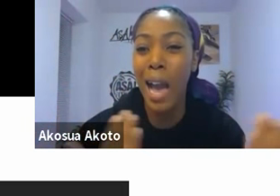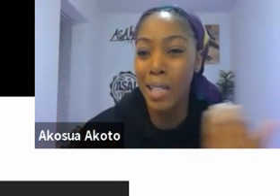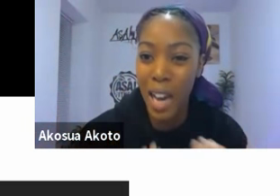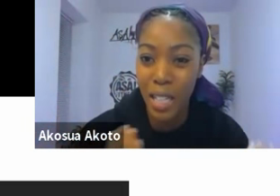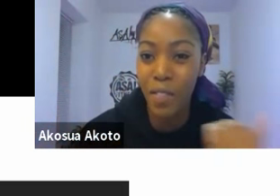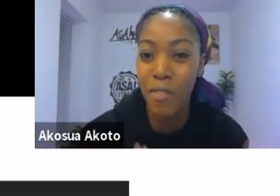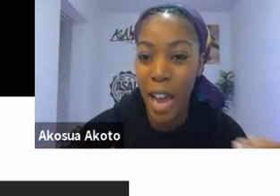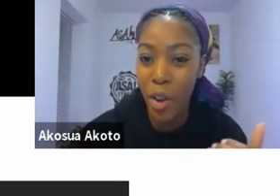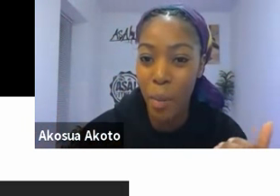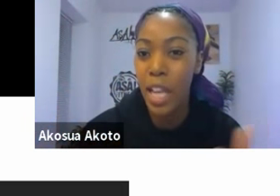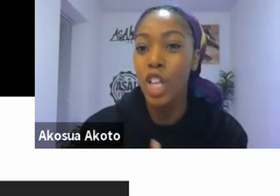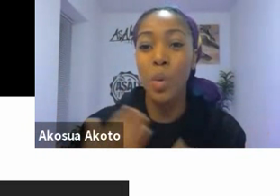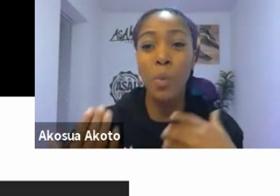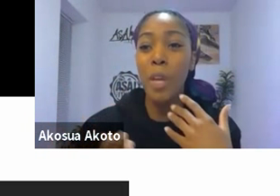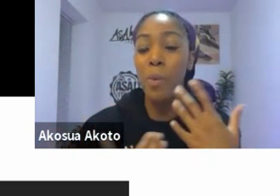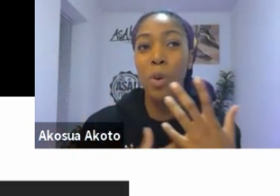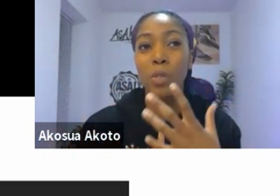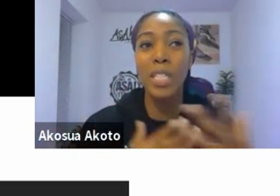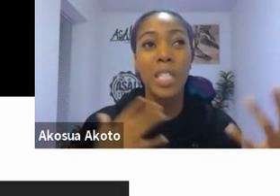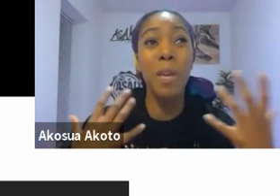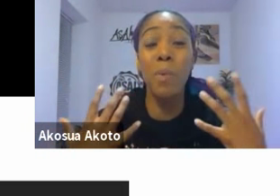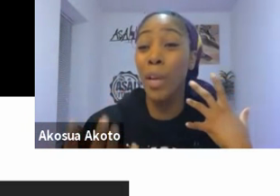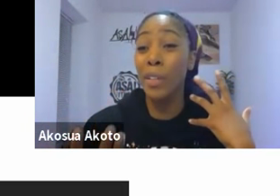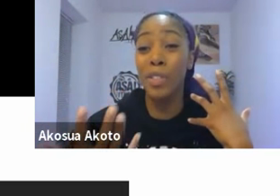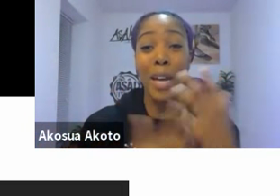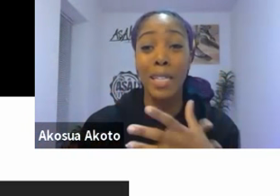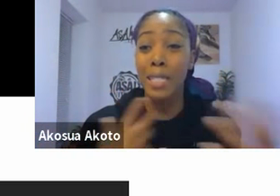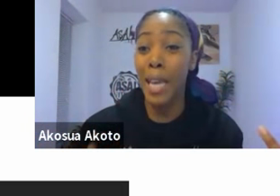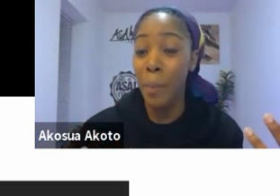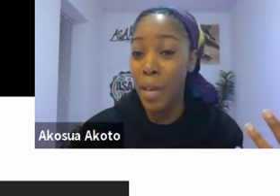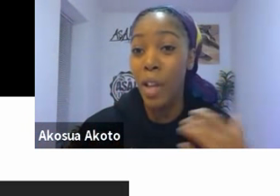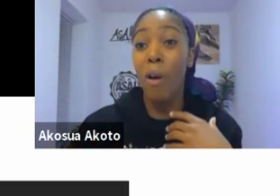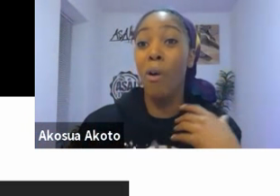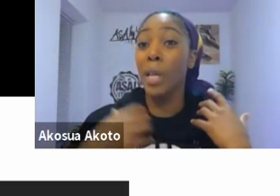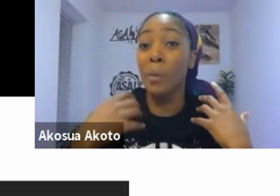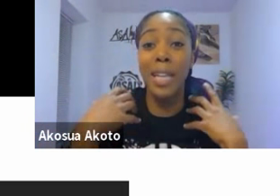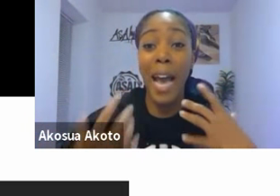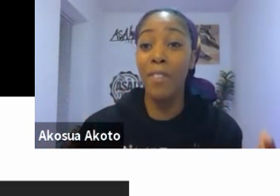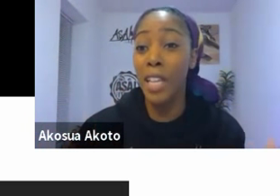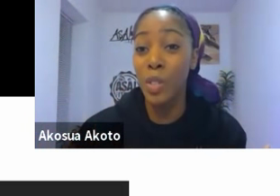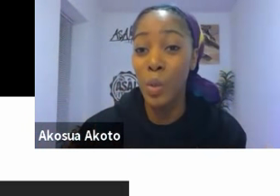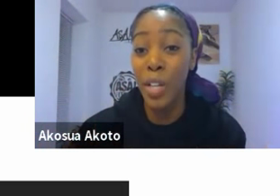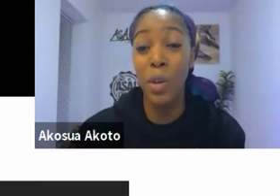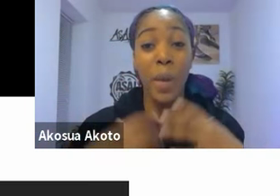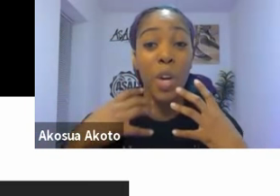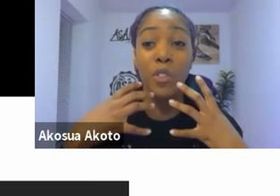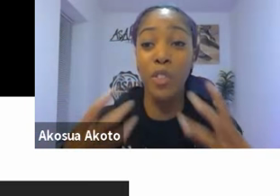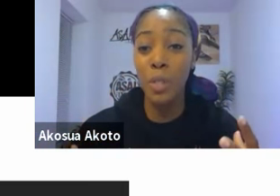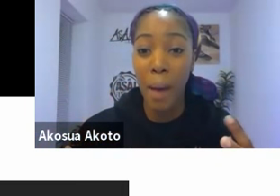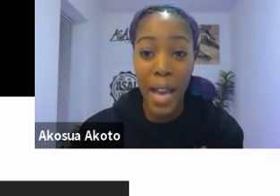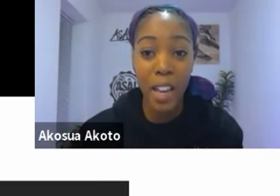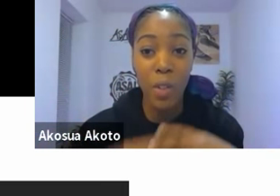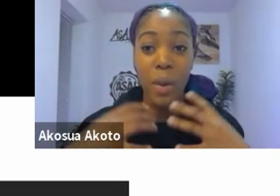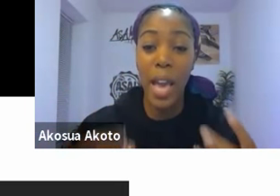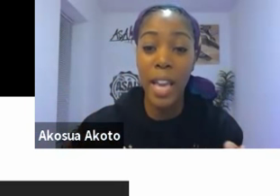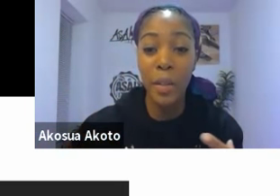just a hot kind of environment. So DC people were either trying to escape it, or they were diving into it, or they were